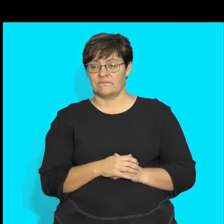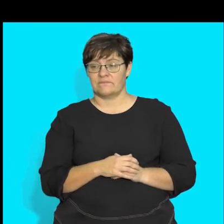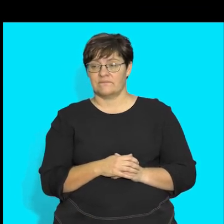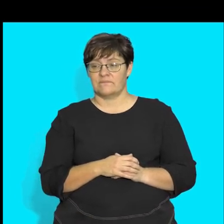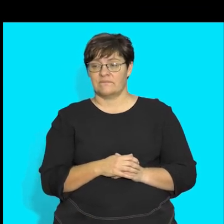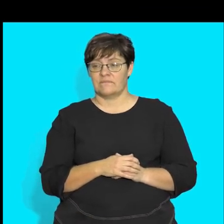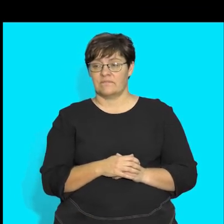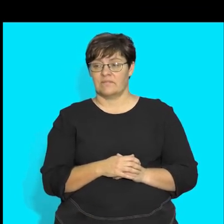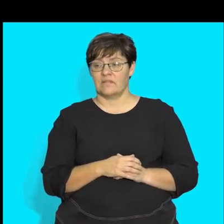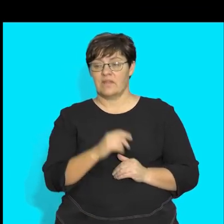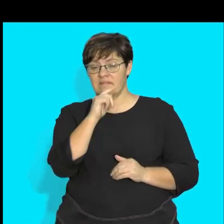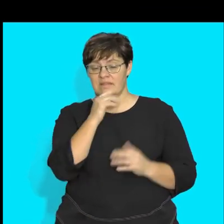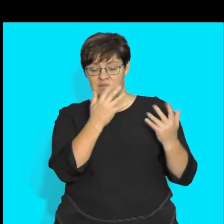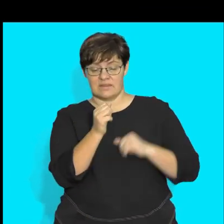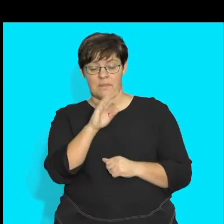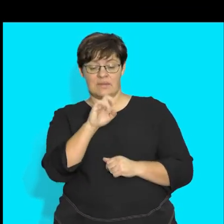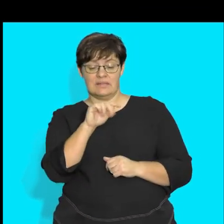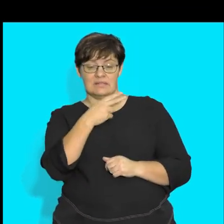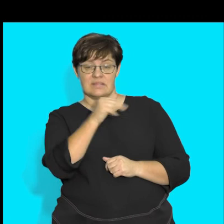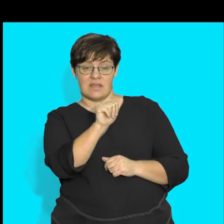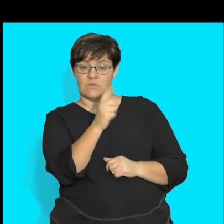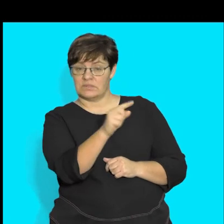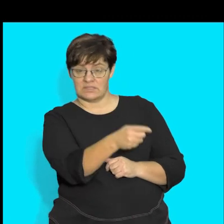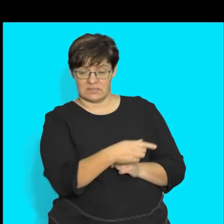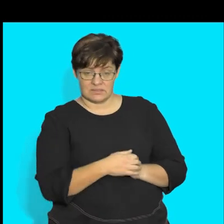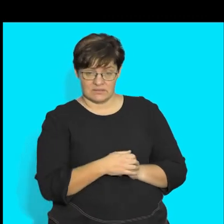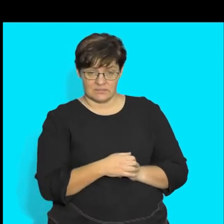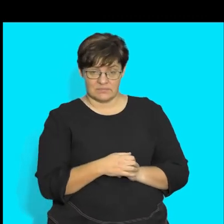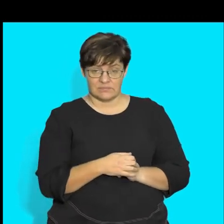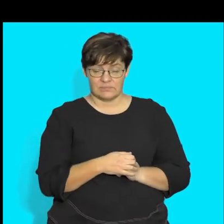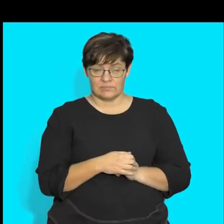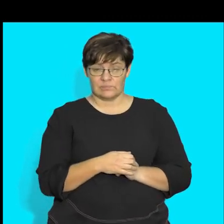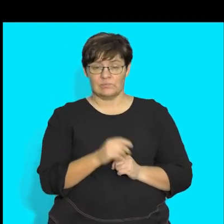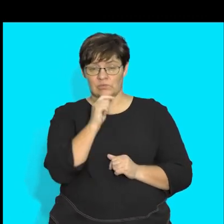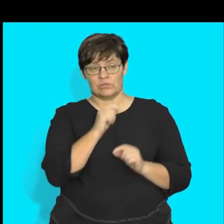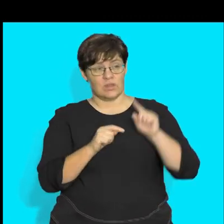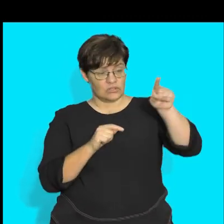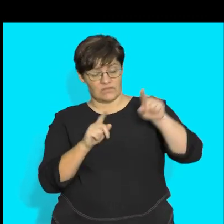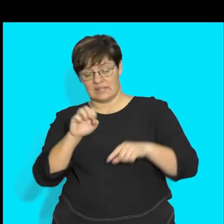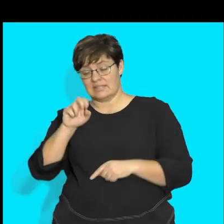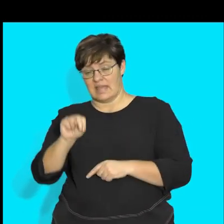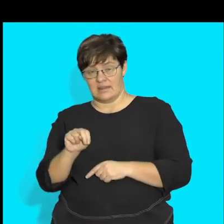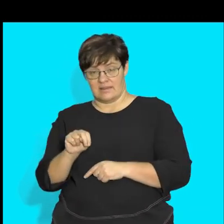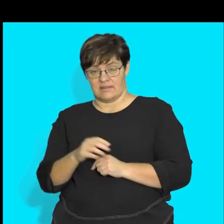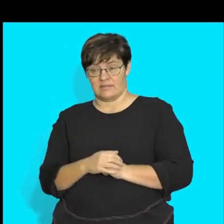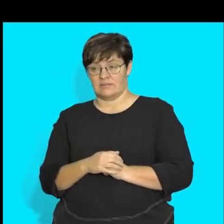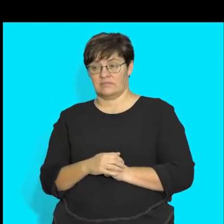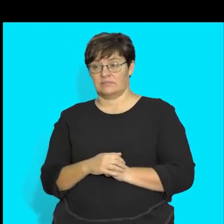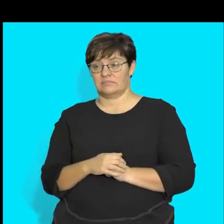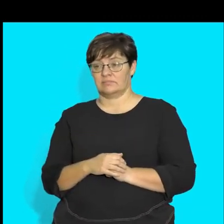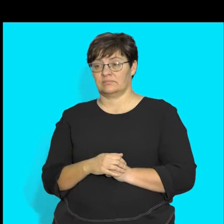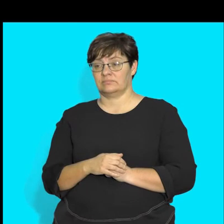a half. Now I need to calculate what beta is, and so I'm going to go and use shift tan on my